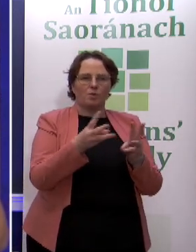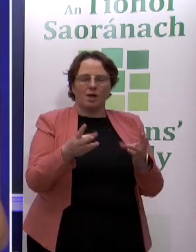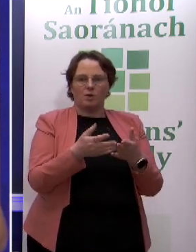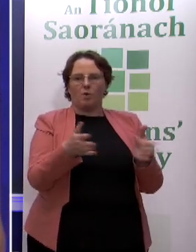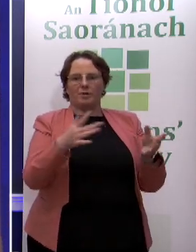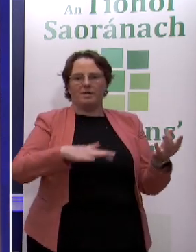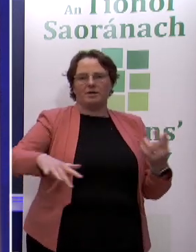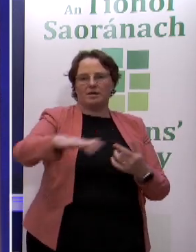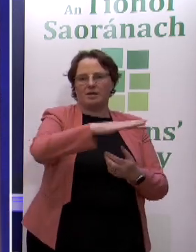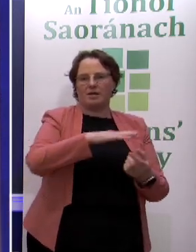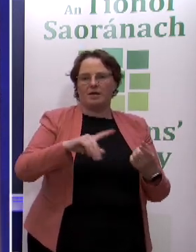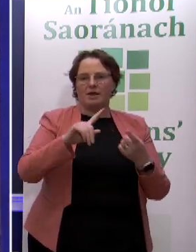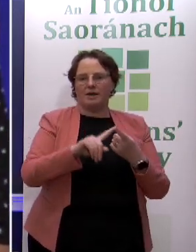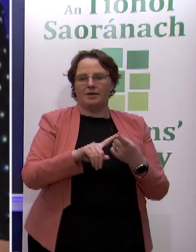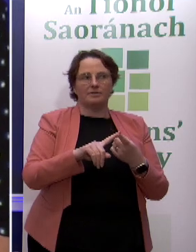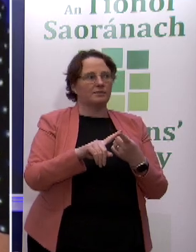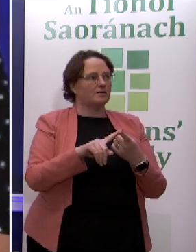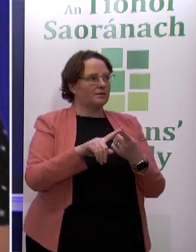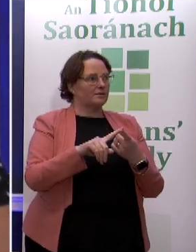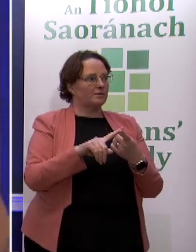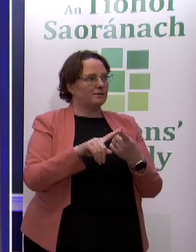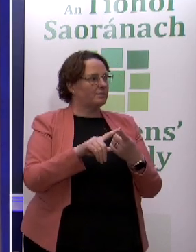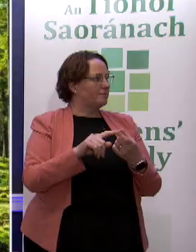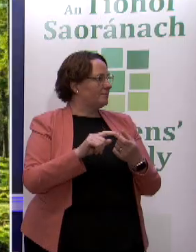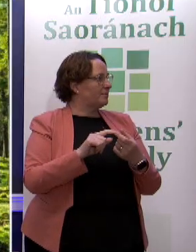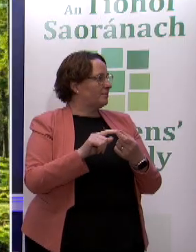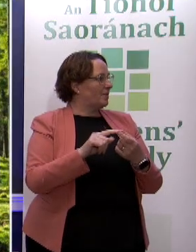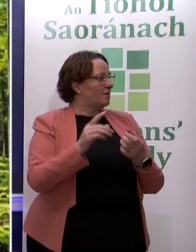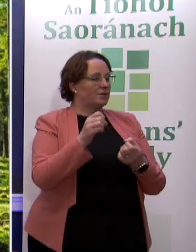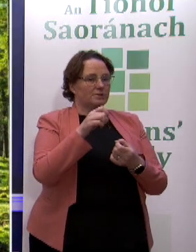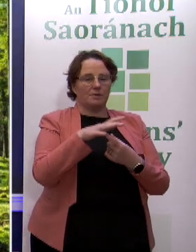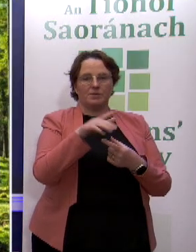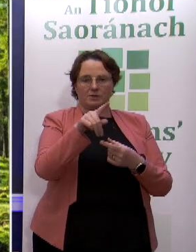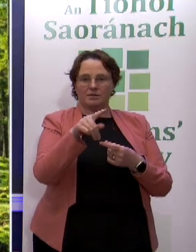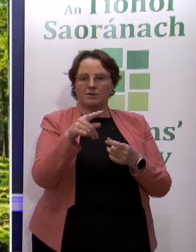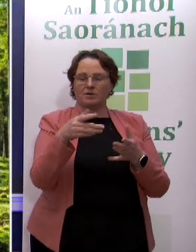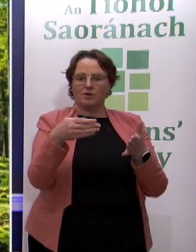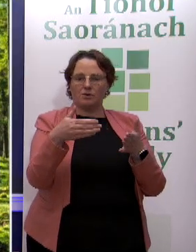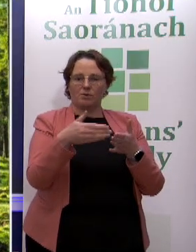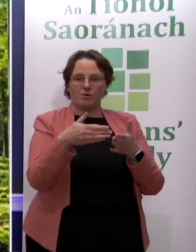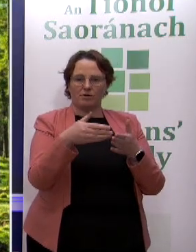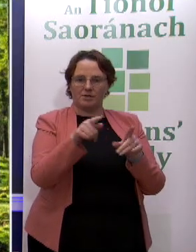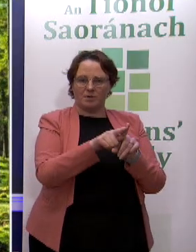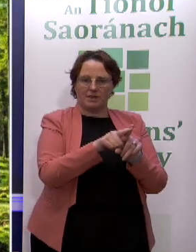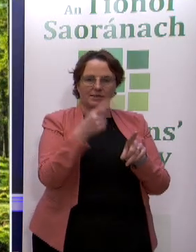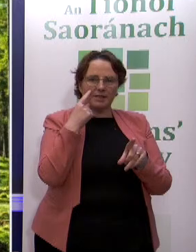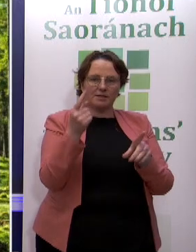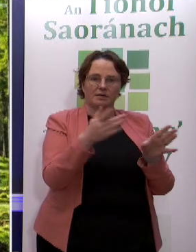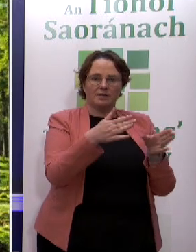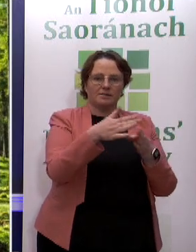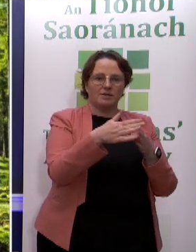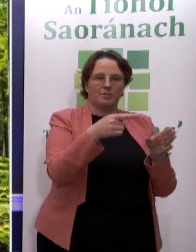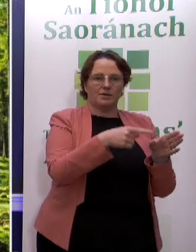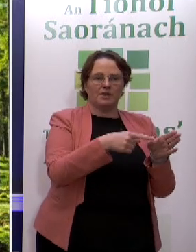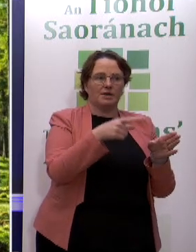It's not all about bogs, so the other pictures that I've got there at the top there in the top left-hand corner, there's a hoverfly, and in the top right we've got a